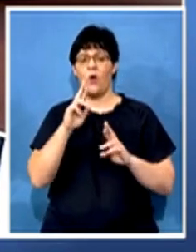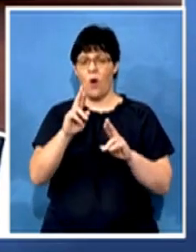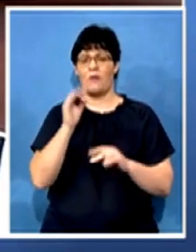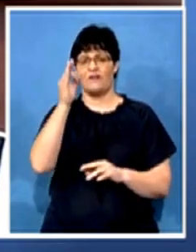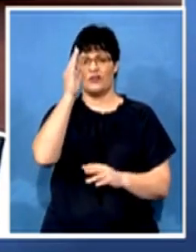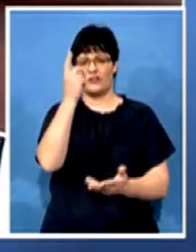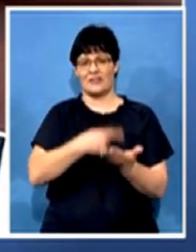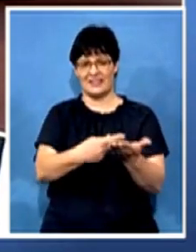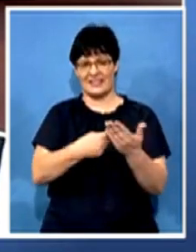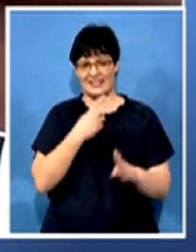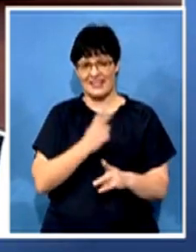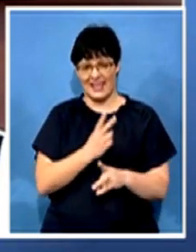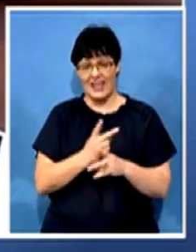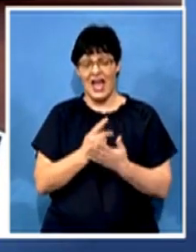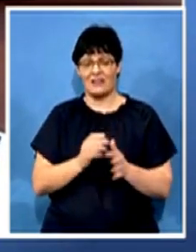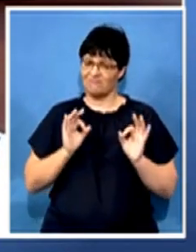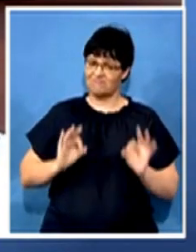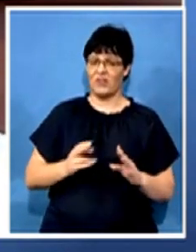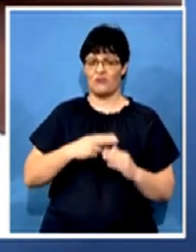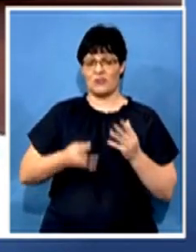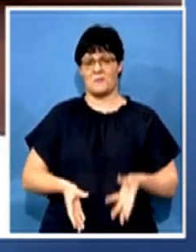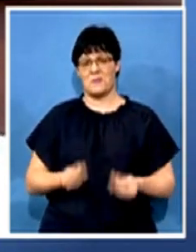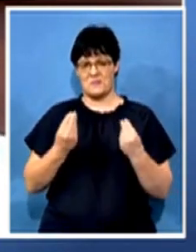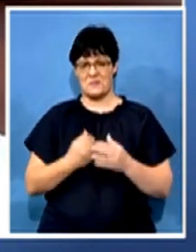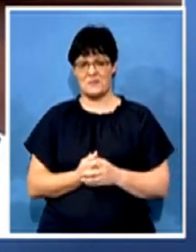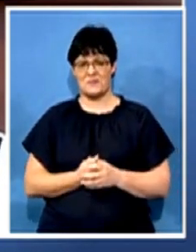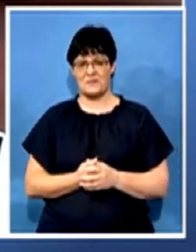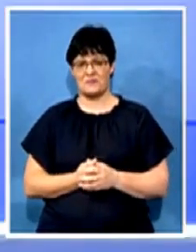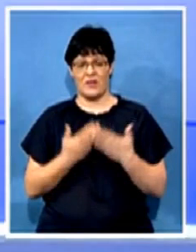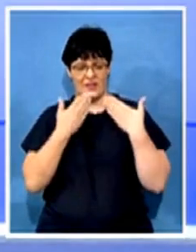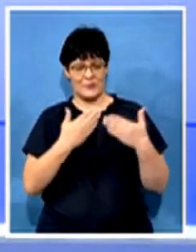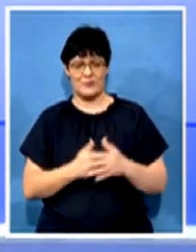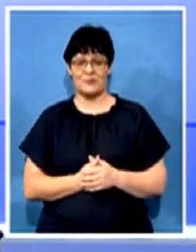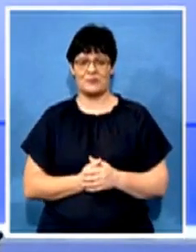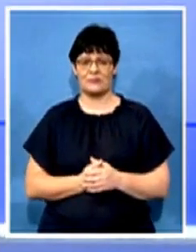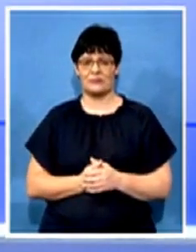through. Thank you. Professor Bheki Mngomezulu